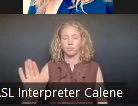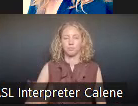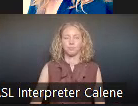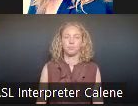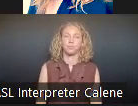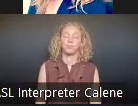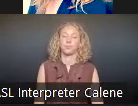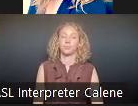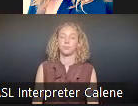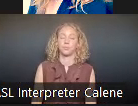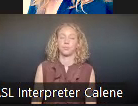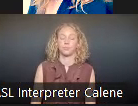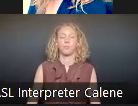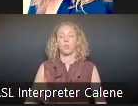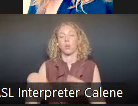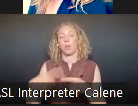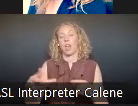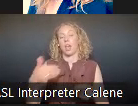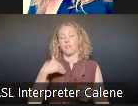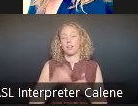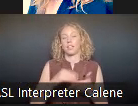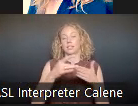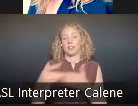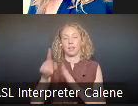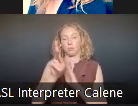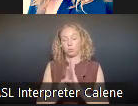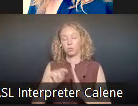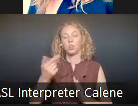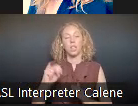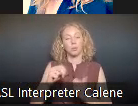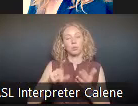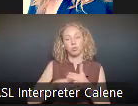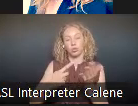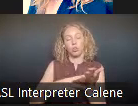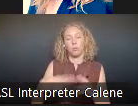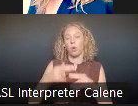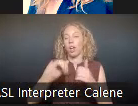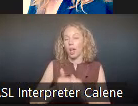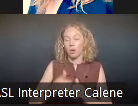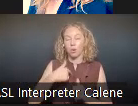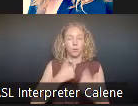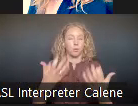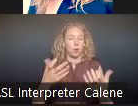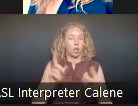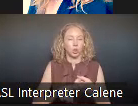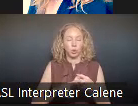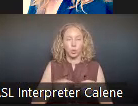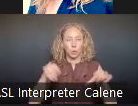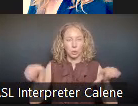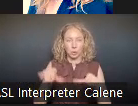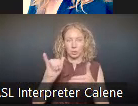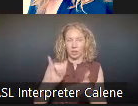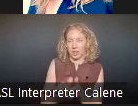So when we had these guiding principles and then broke down how we actually wanted to conduct